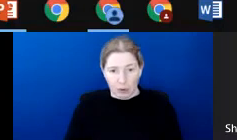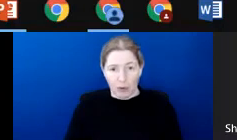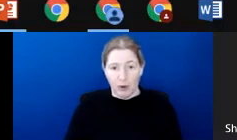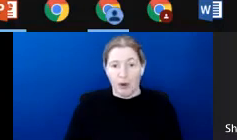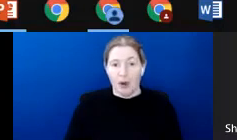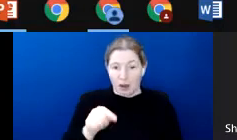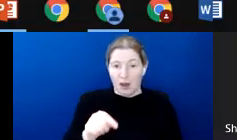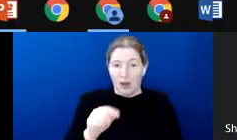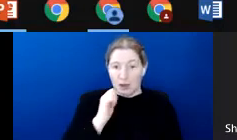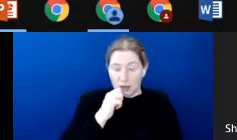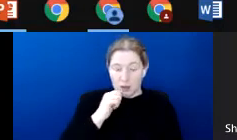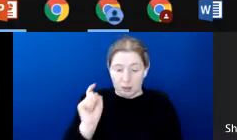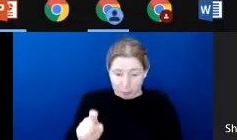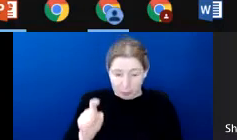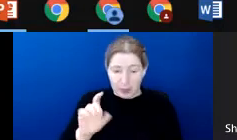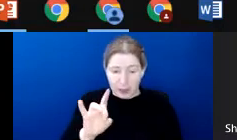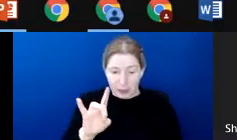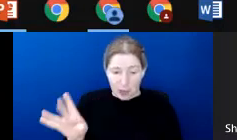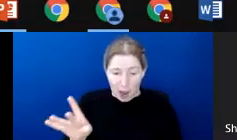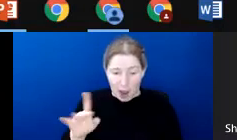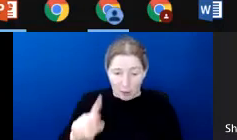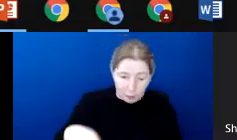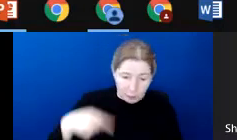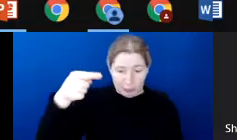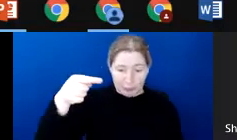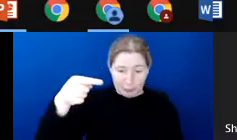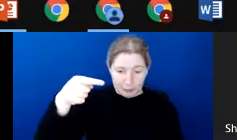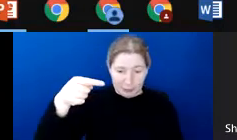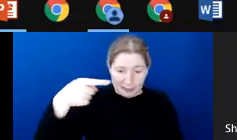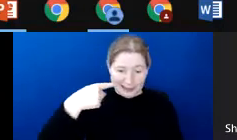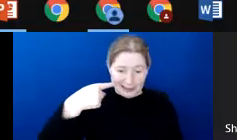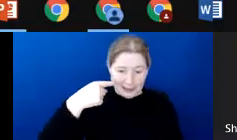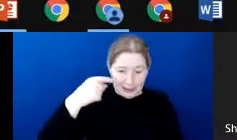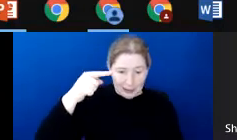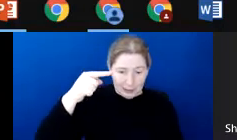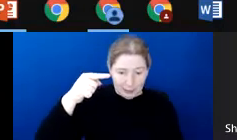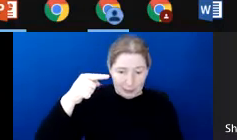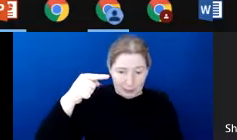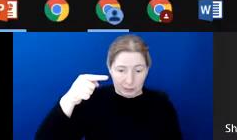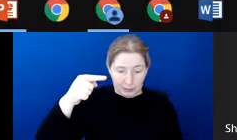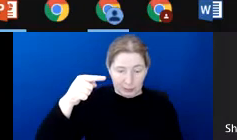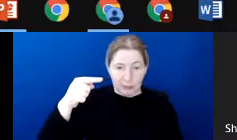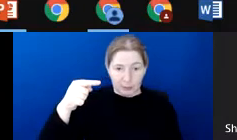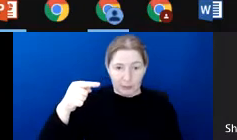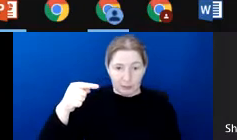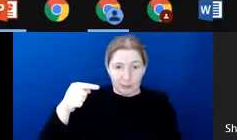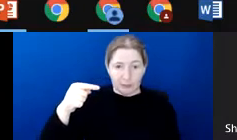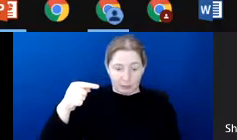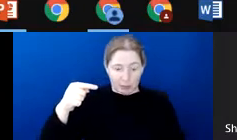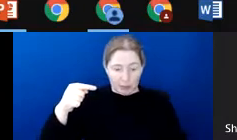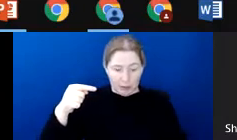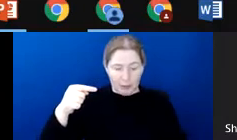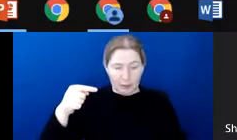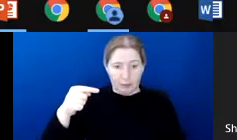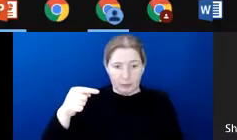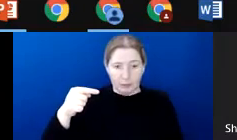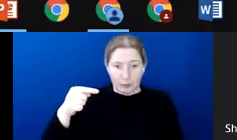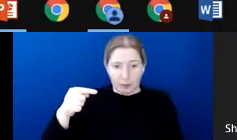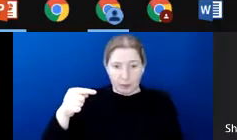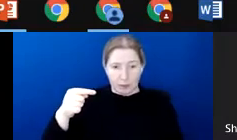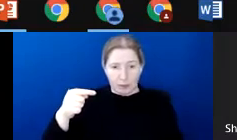shown in the top of the list, easy to get access to next time that I need to create an